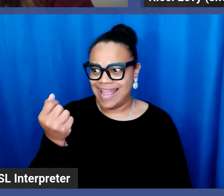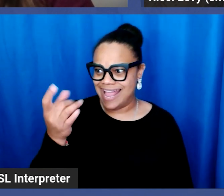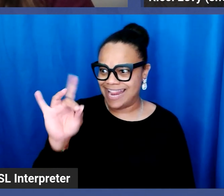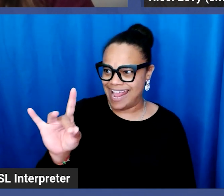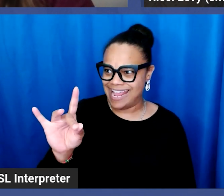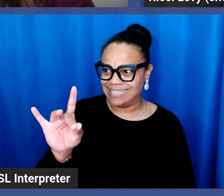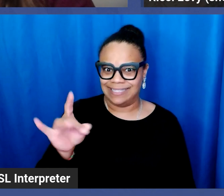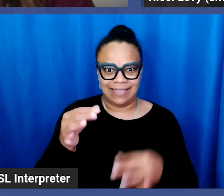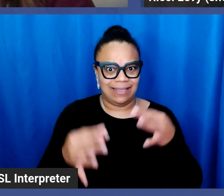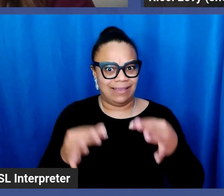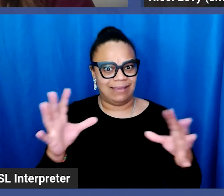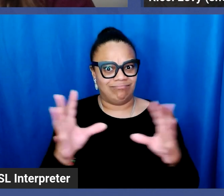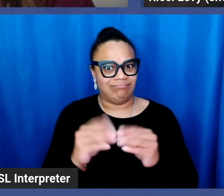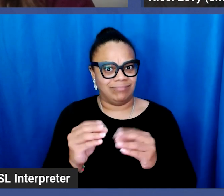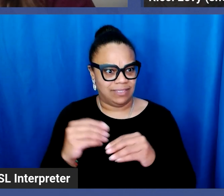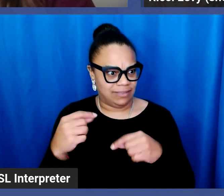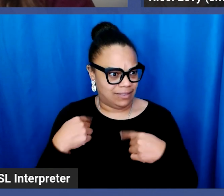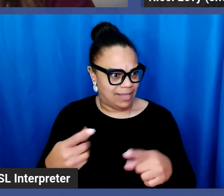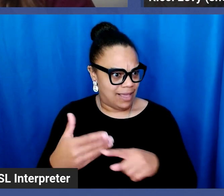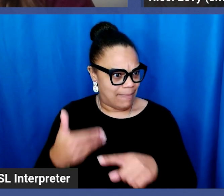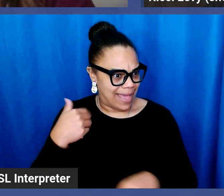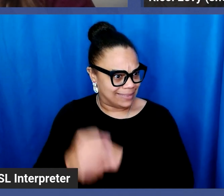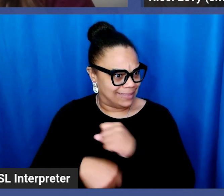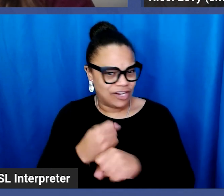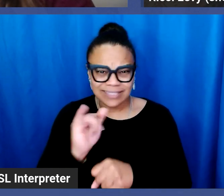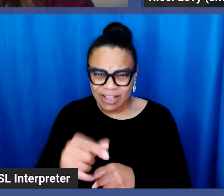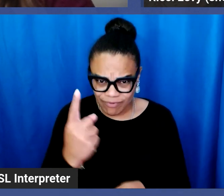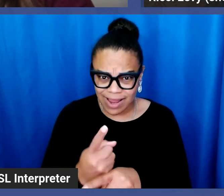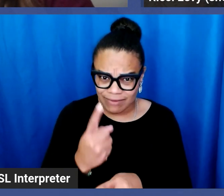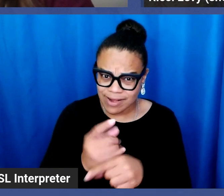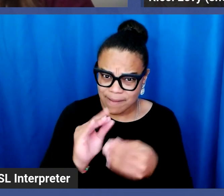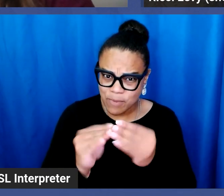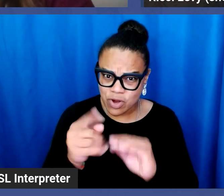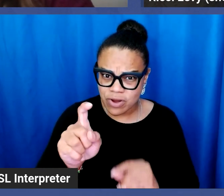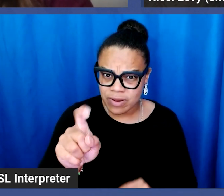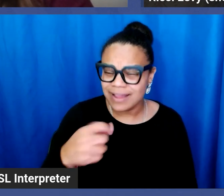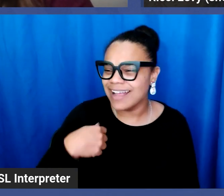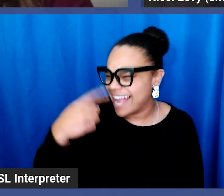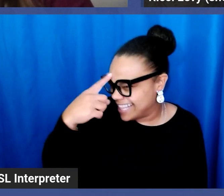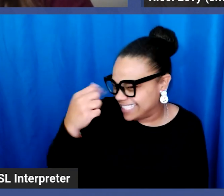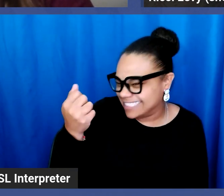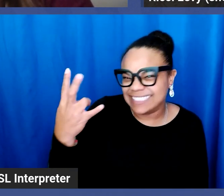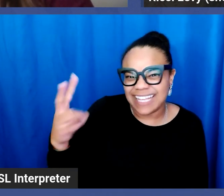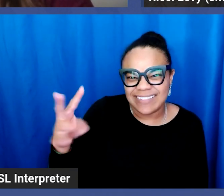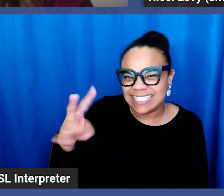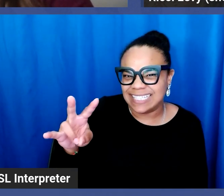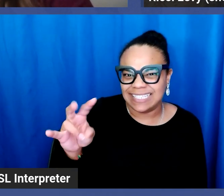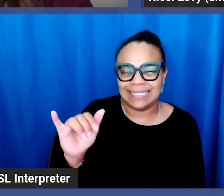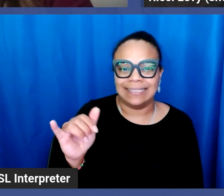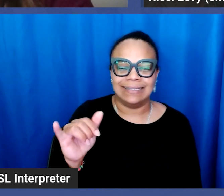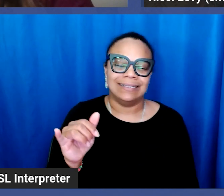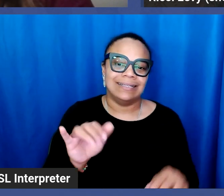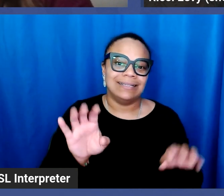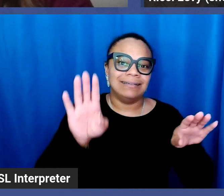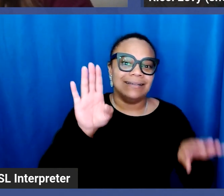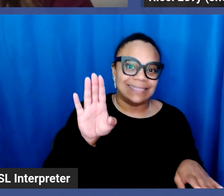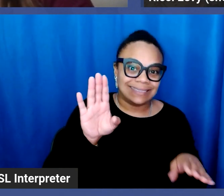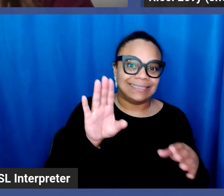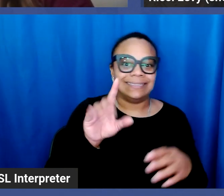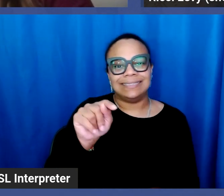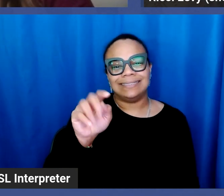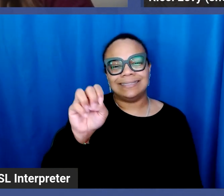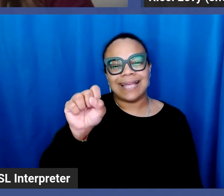Is that right? This past year? Do I have Uh, the number right? I think it's 17. It's like between testimonies and